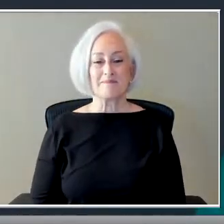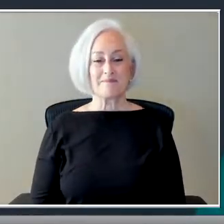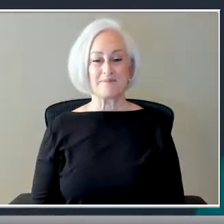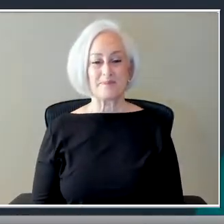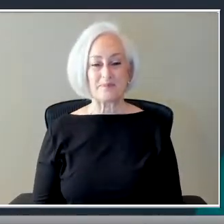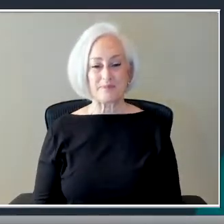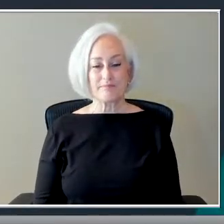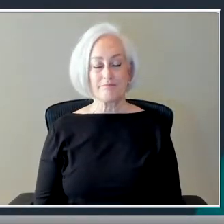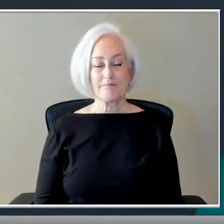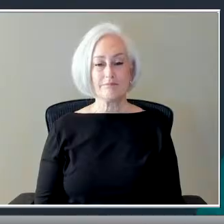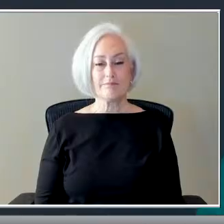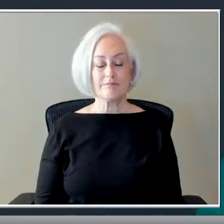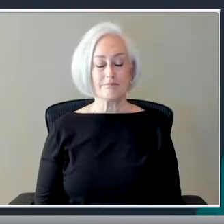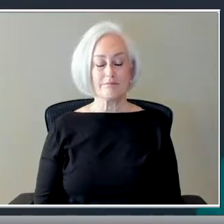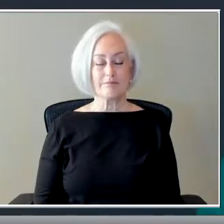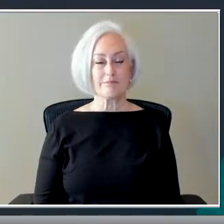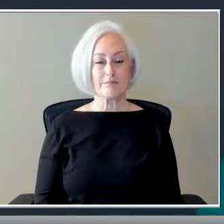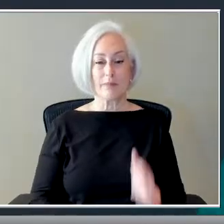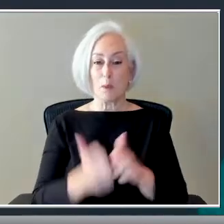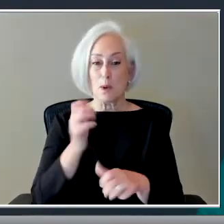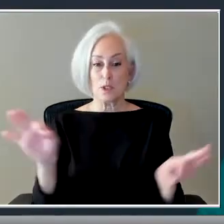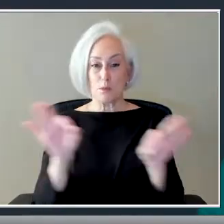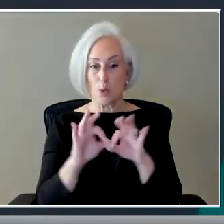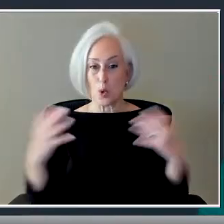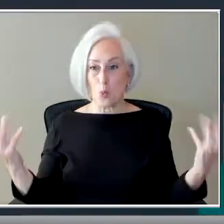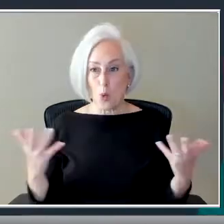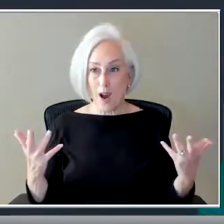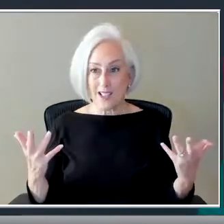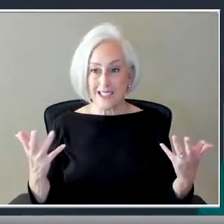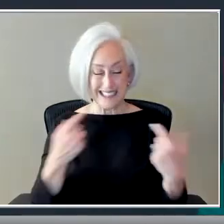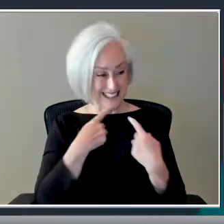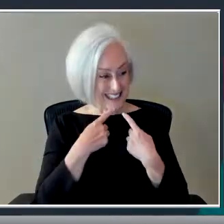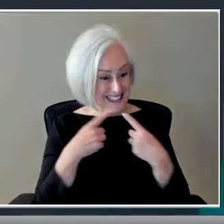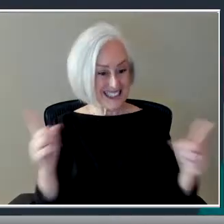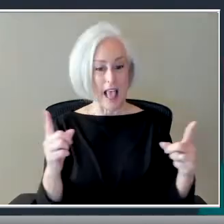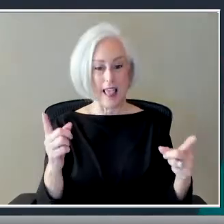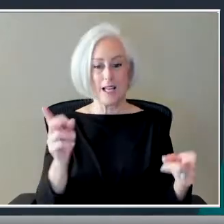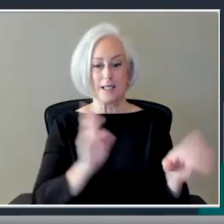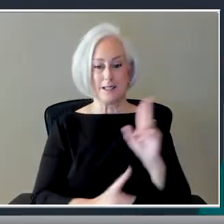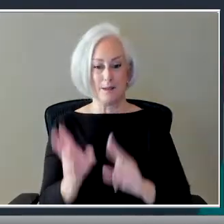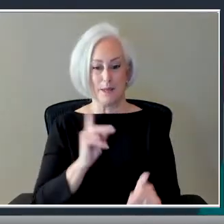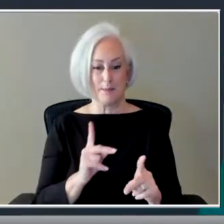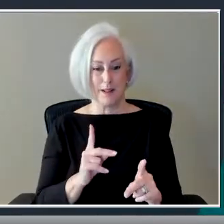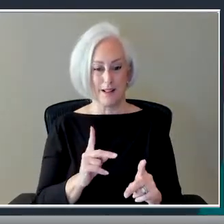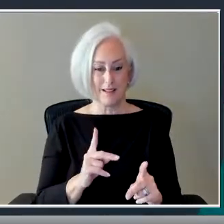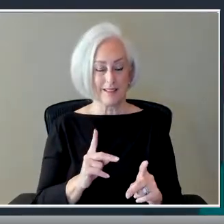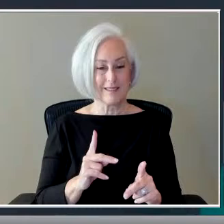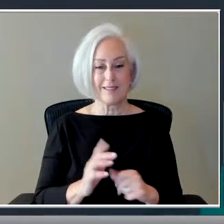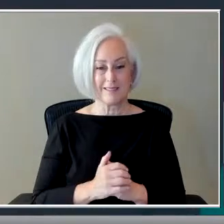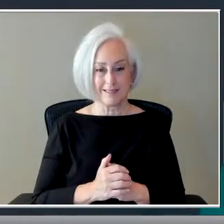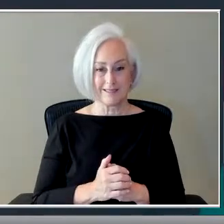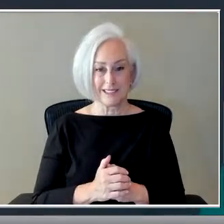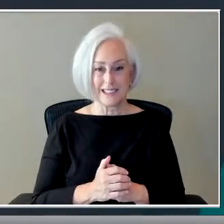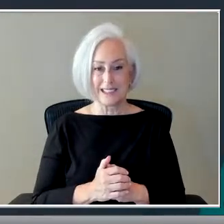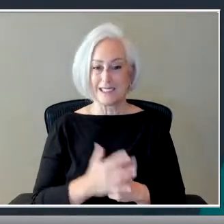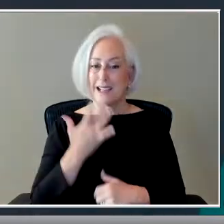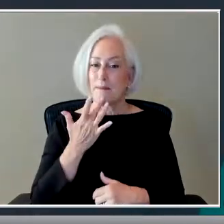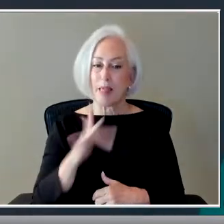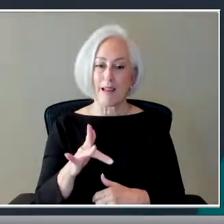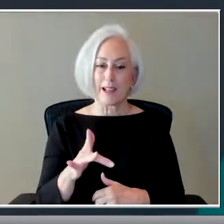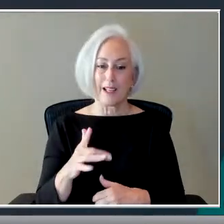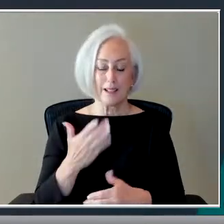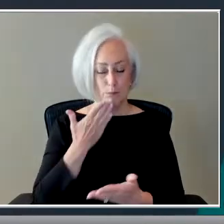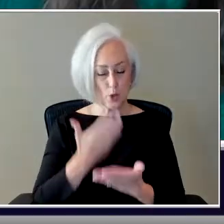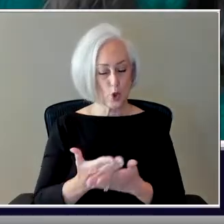I think the biggest thing is get this message out there. I'm very fortunate. I already had a relationship with Dr.